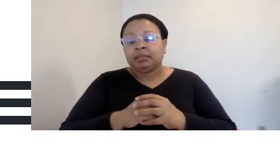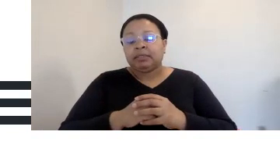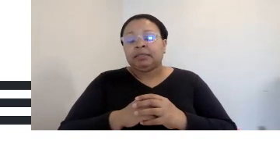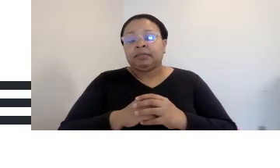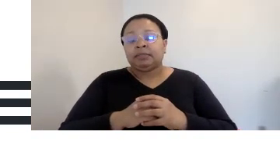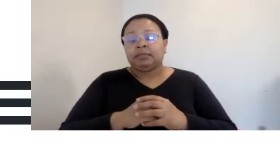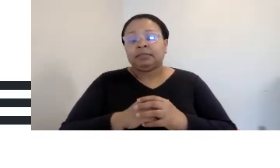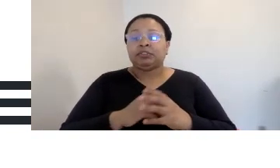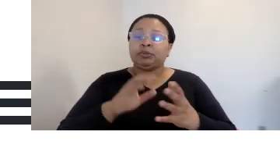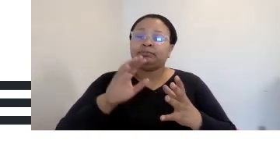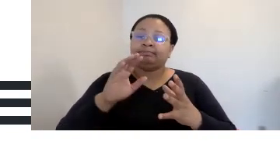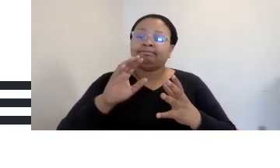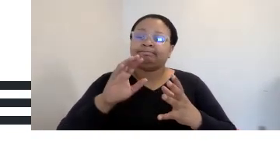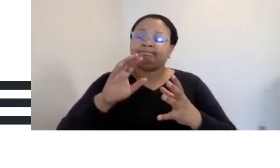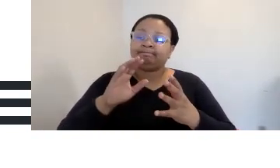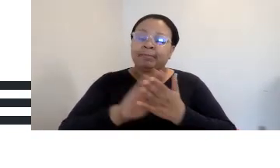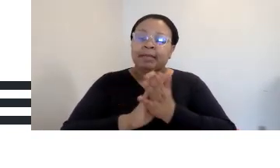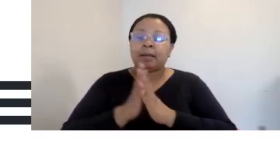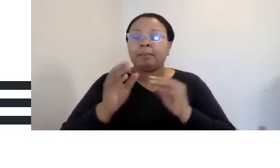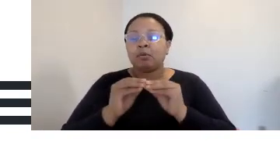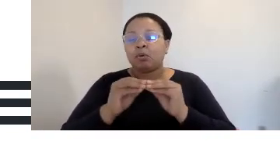be more inclusive.